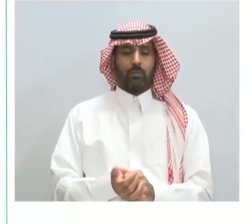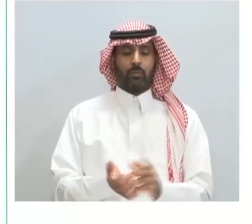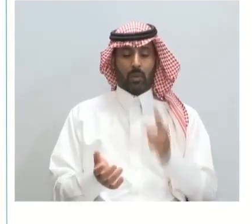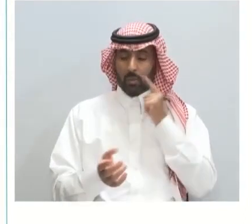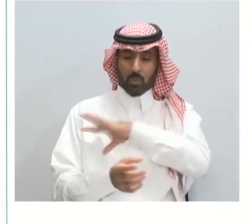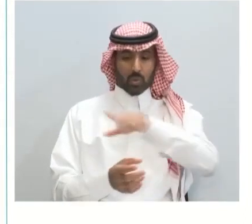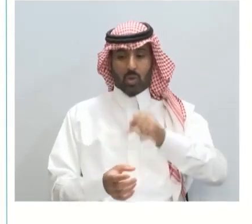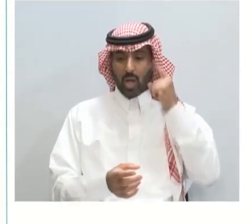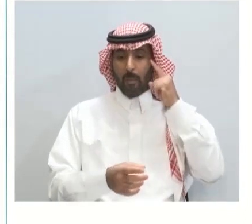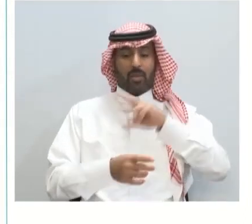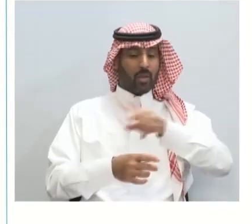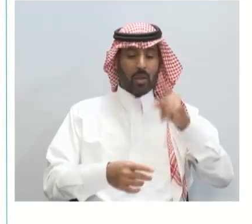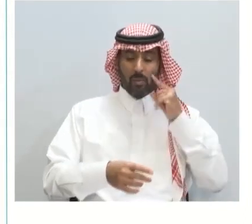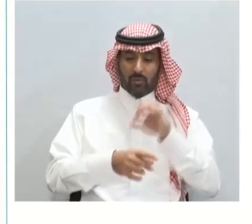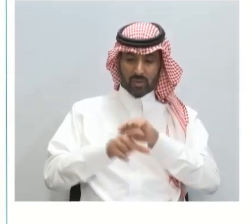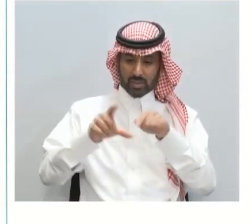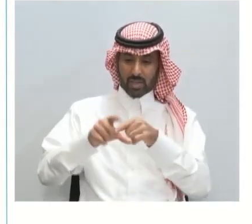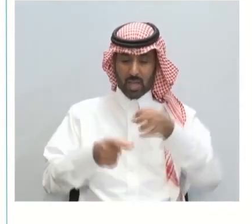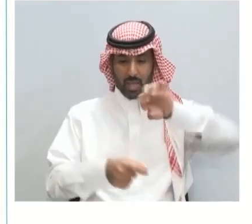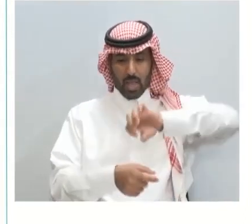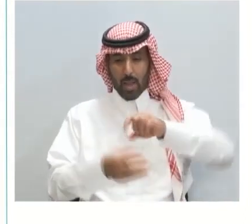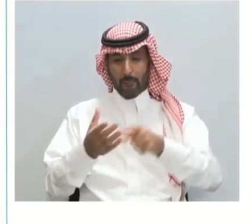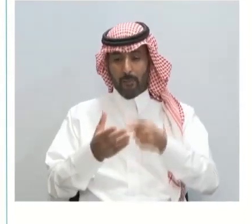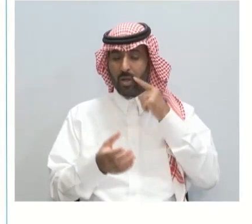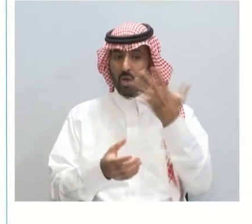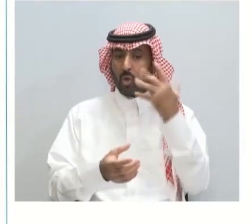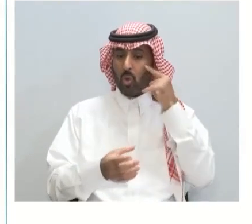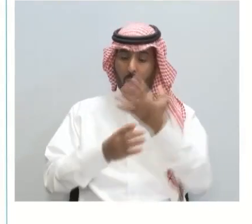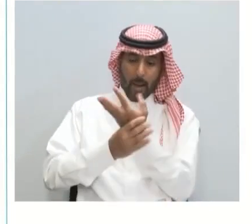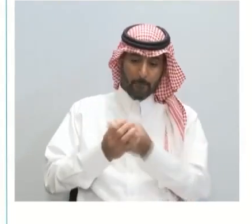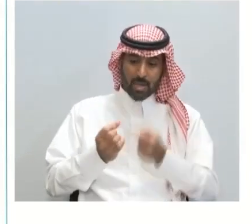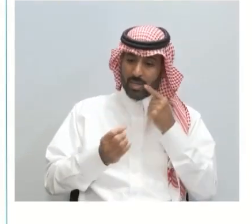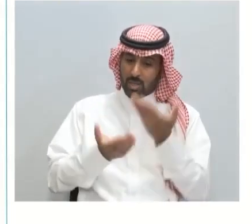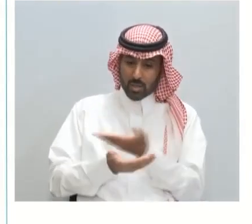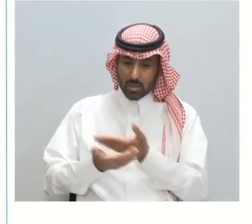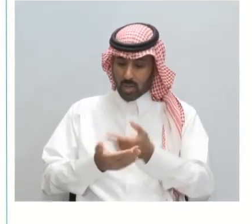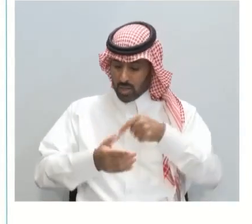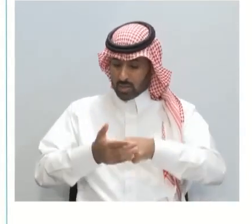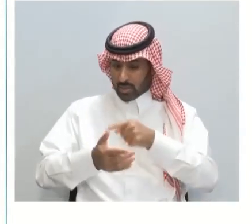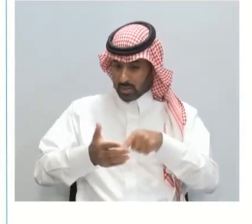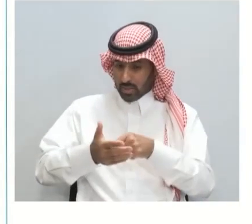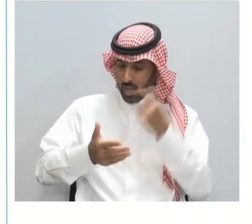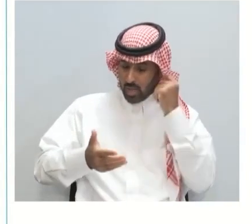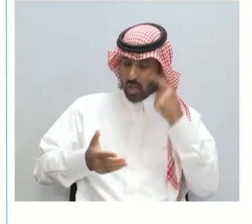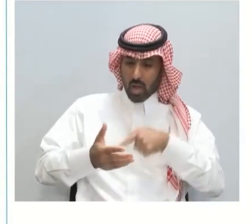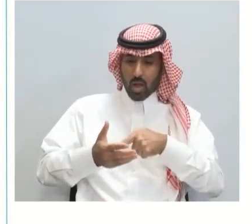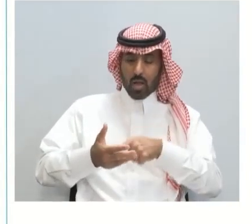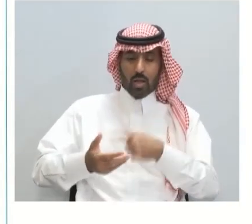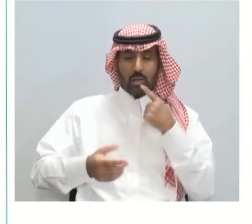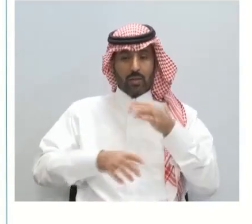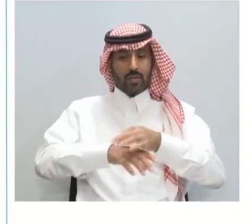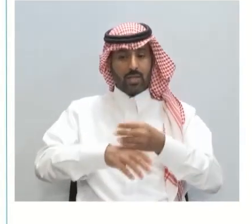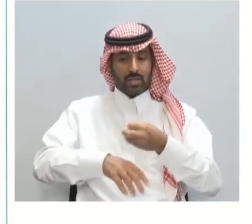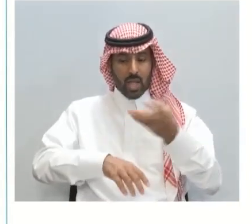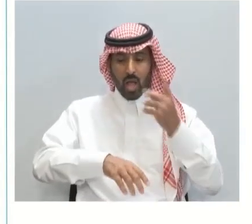The most common type of genetic testing is called newborn screening. The goal of newborn screening is to identify treatable